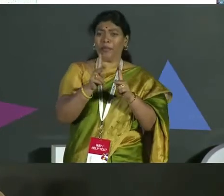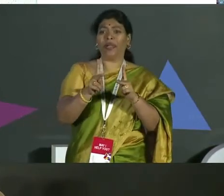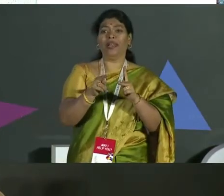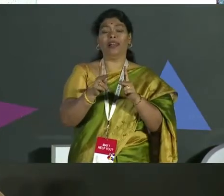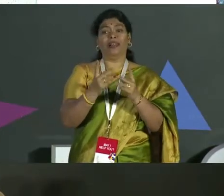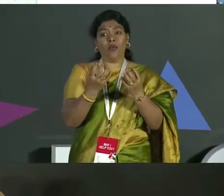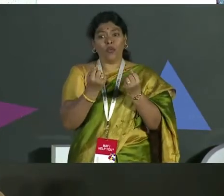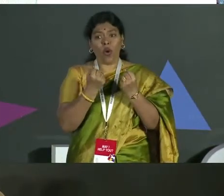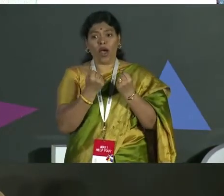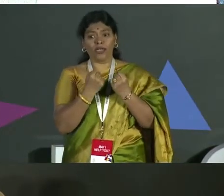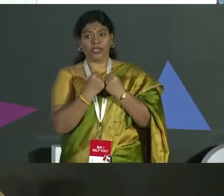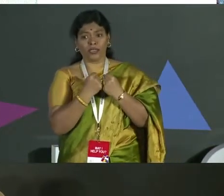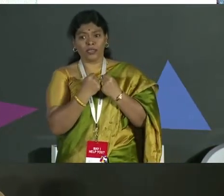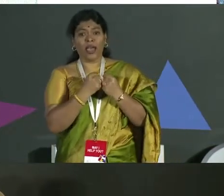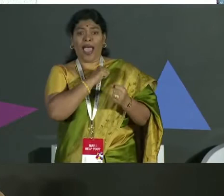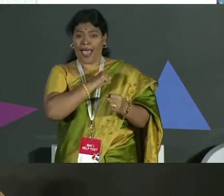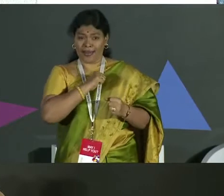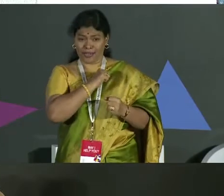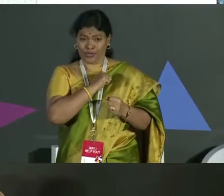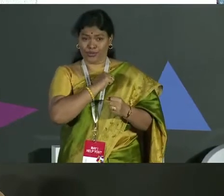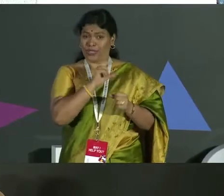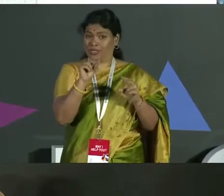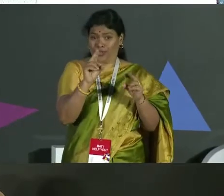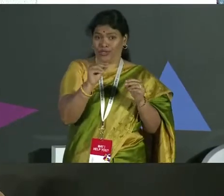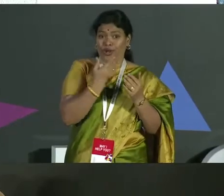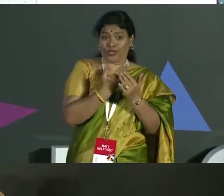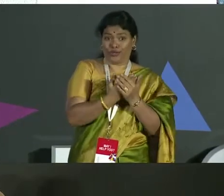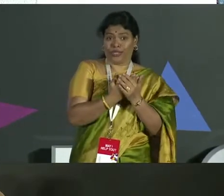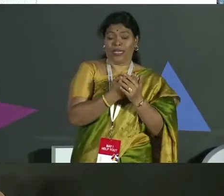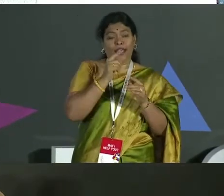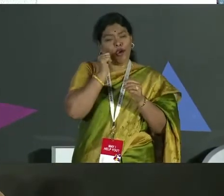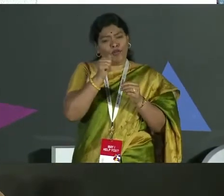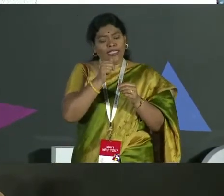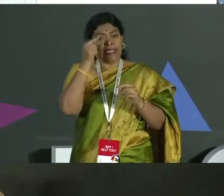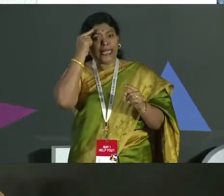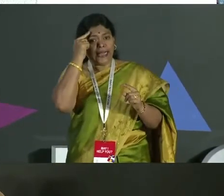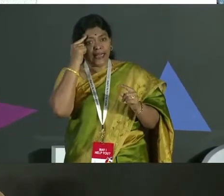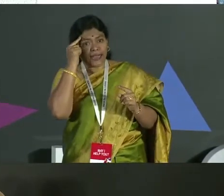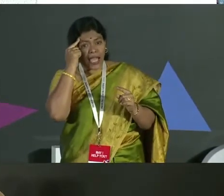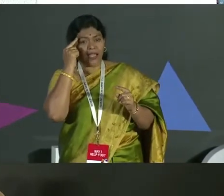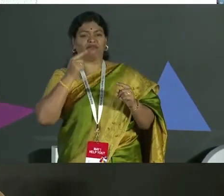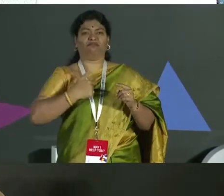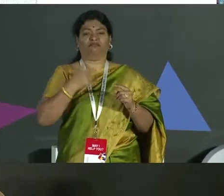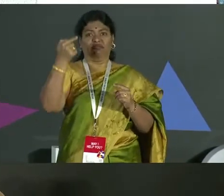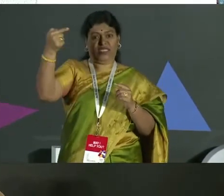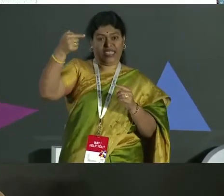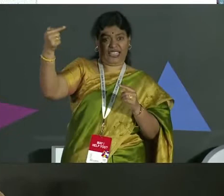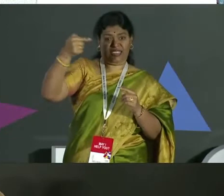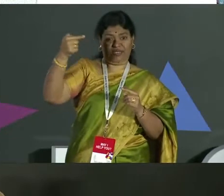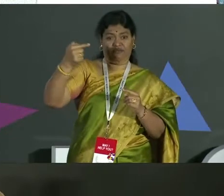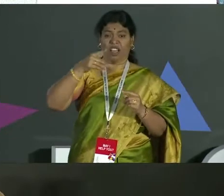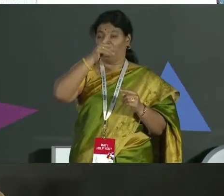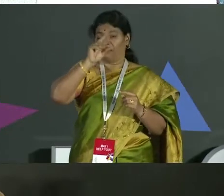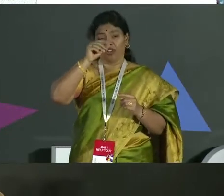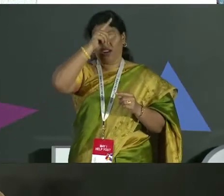but their attitude is not right, because they think in terms of, we are more fortunate, someone else is less fortunate, we